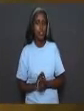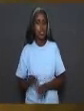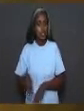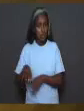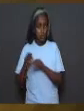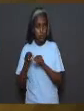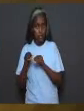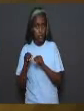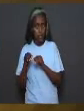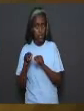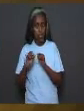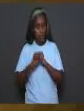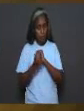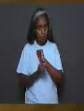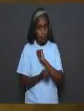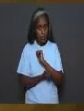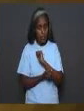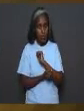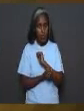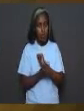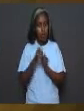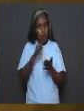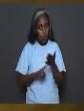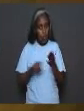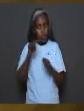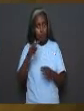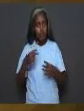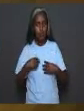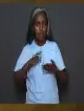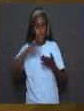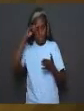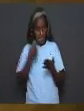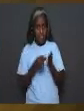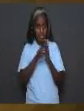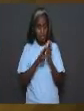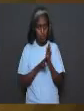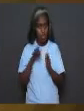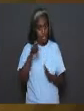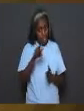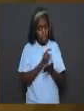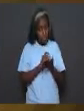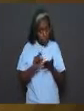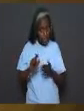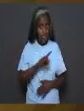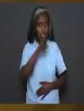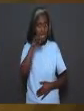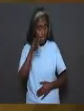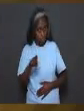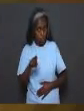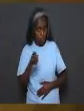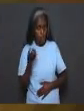Students, based on what you have learned in this unit, can you write the equation for